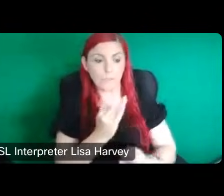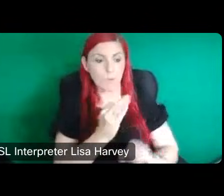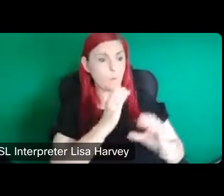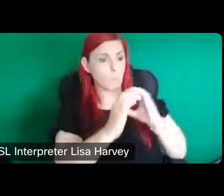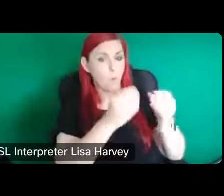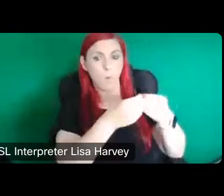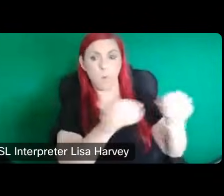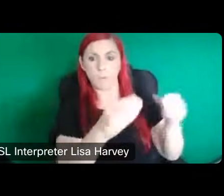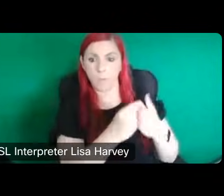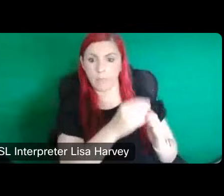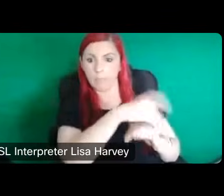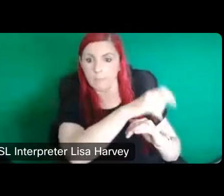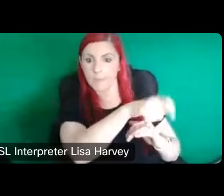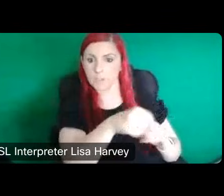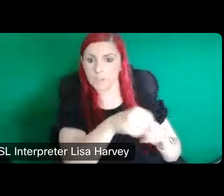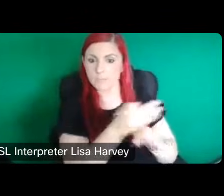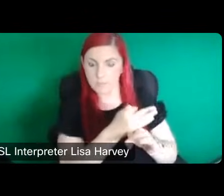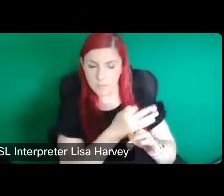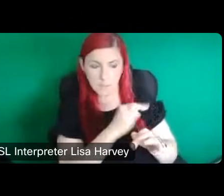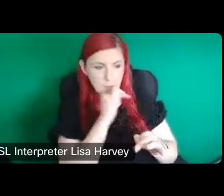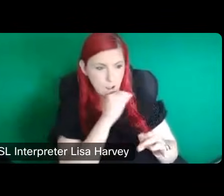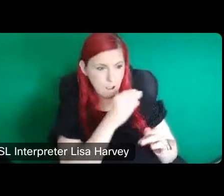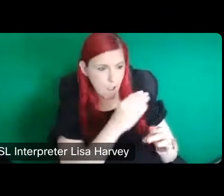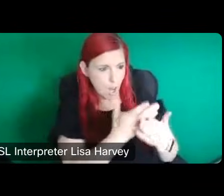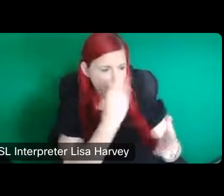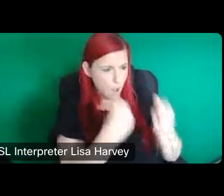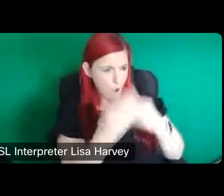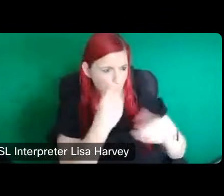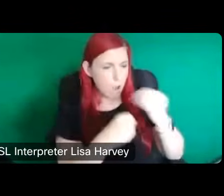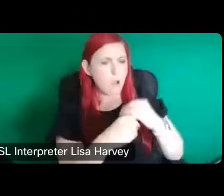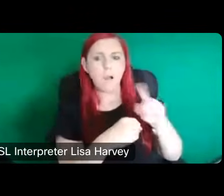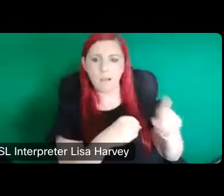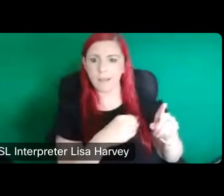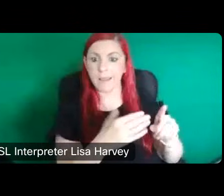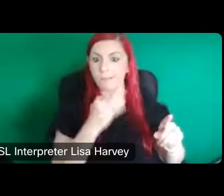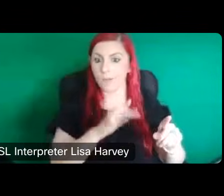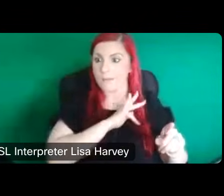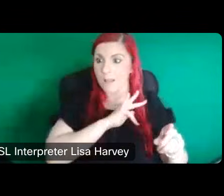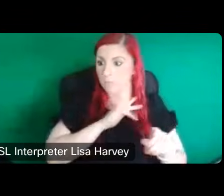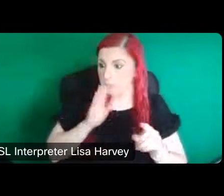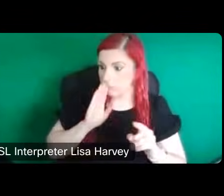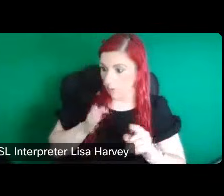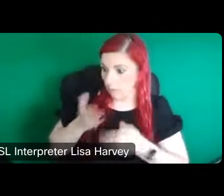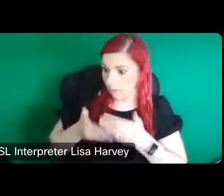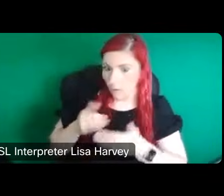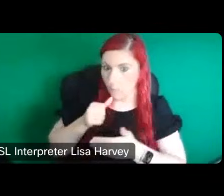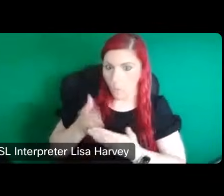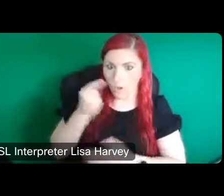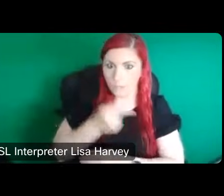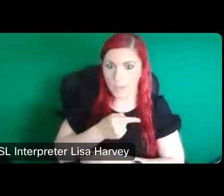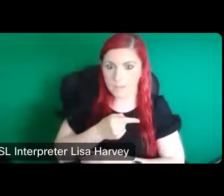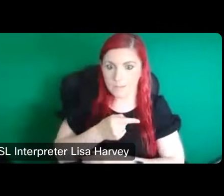families, we gain insights that we might not uncover through the reviews on their own. The